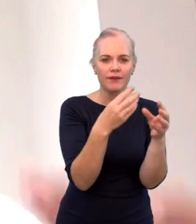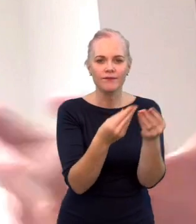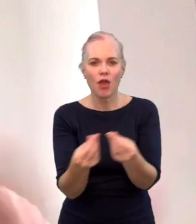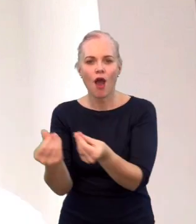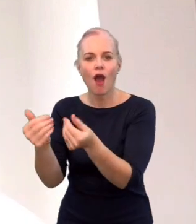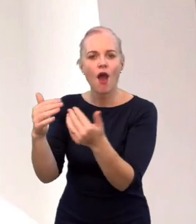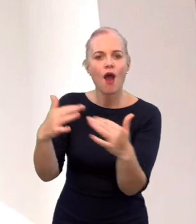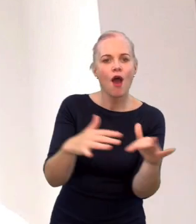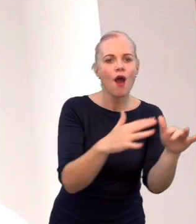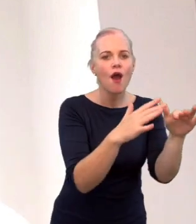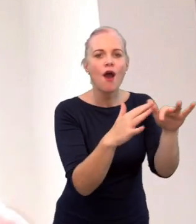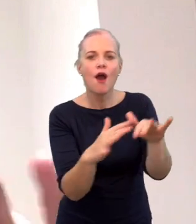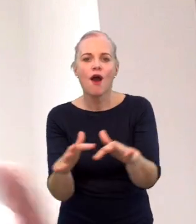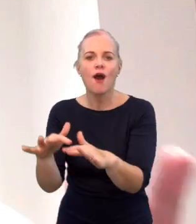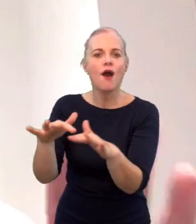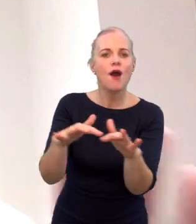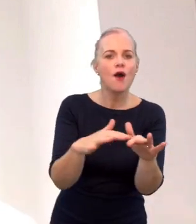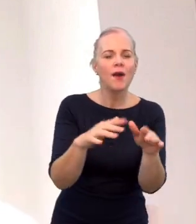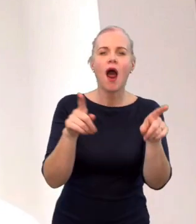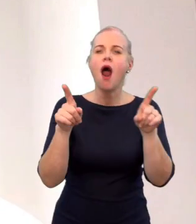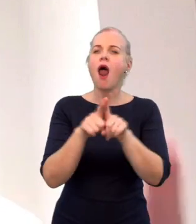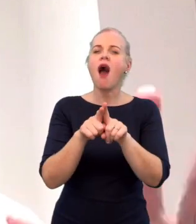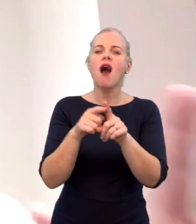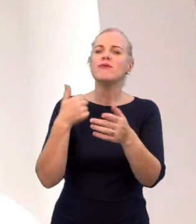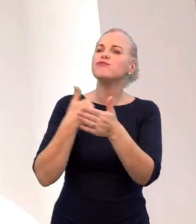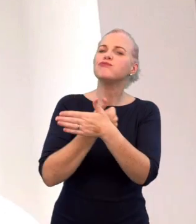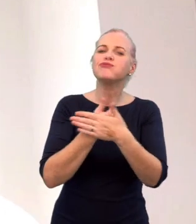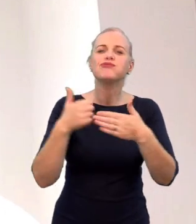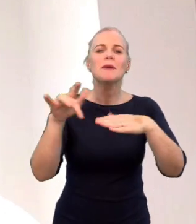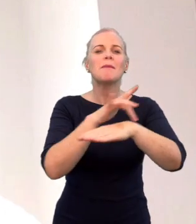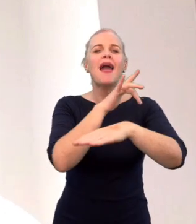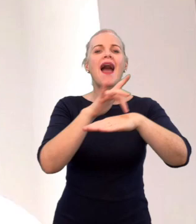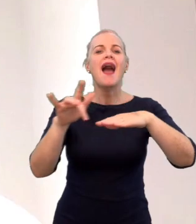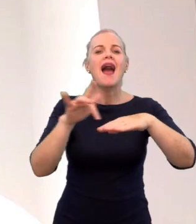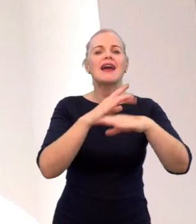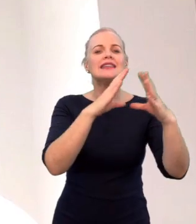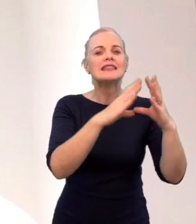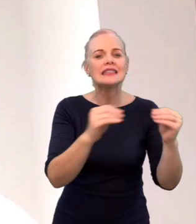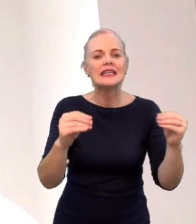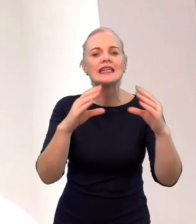sort of flow into each other. It's not, I knew that it wouldn't be a traditional play